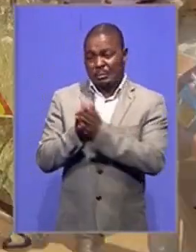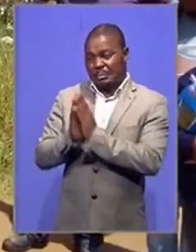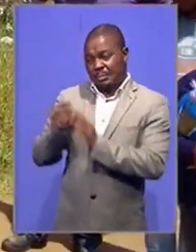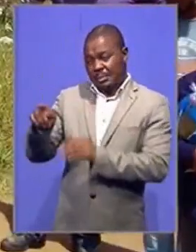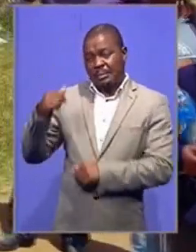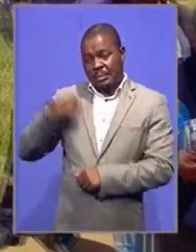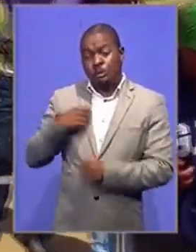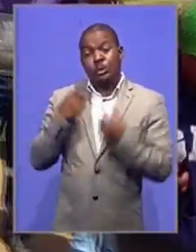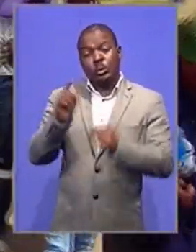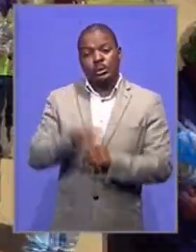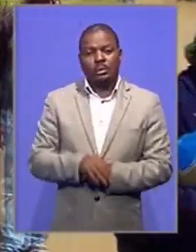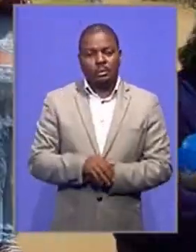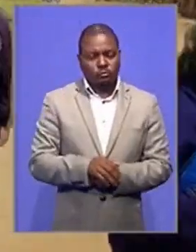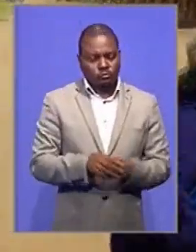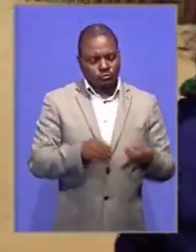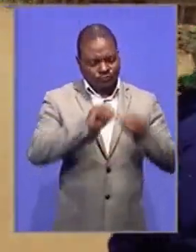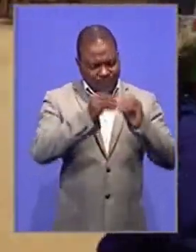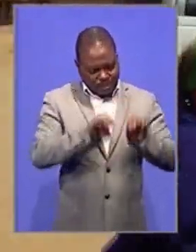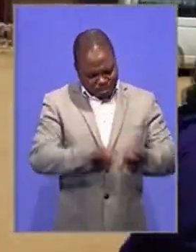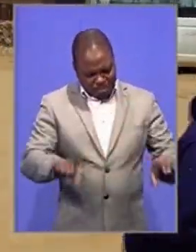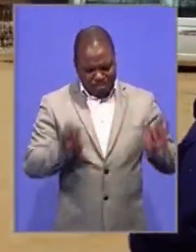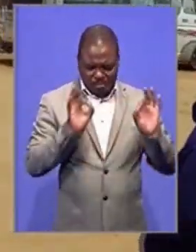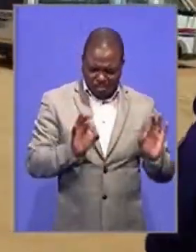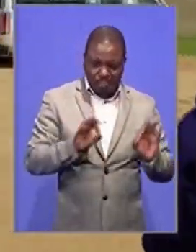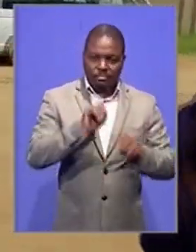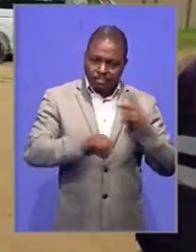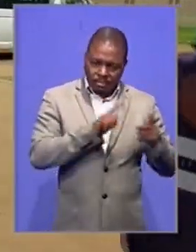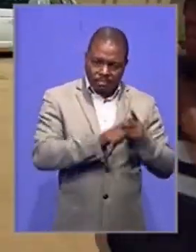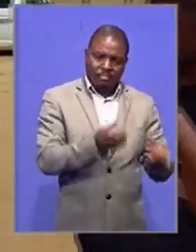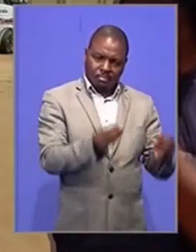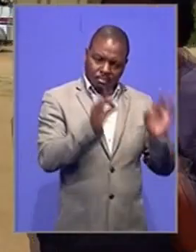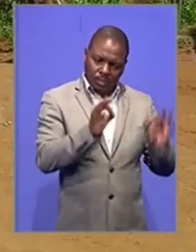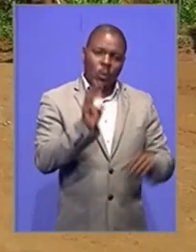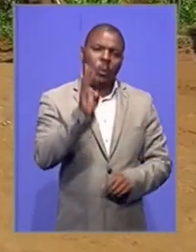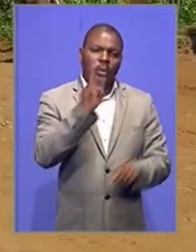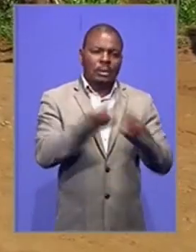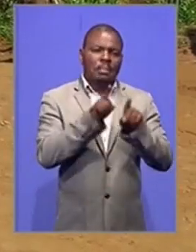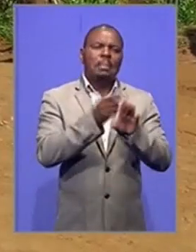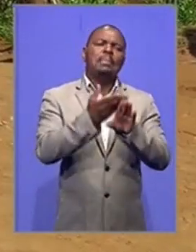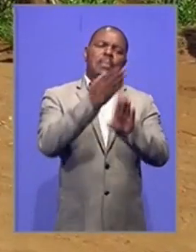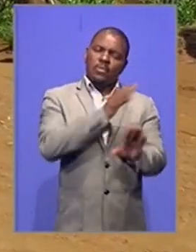masepala gore o lokiše mananeo go parara a meetse gore ba kgone go hwetša meetse metseng ya bona go swana le peleng.